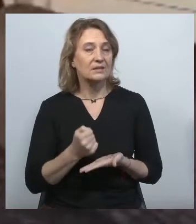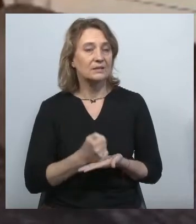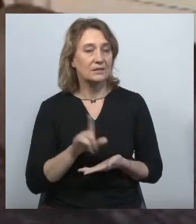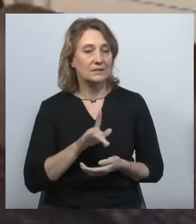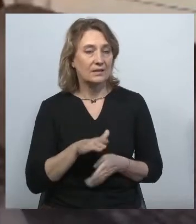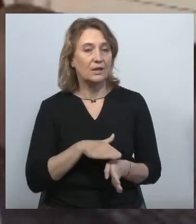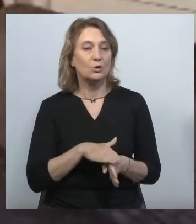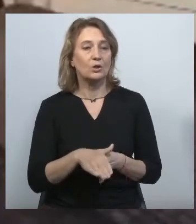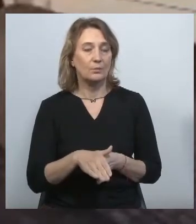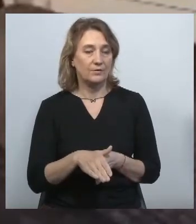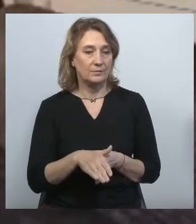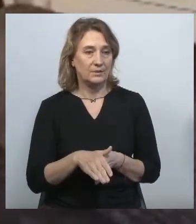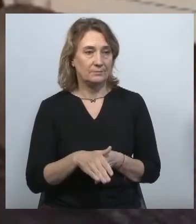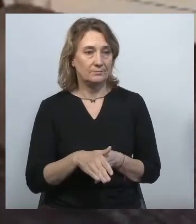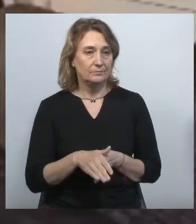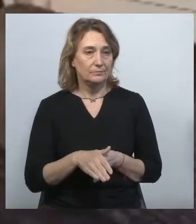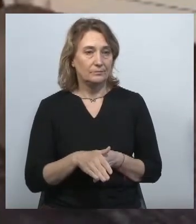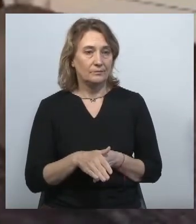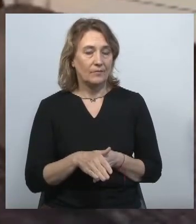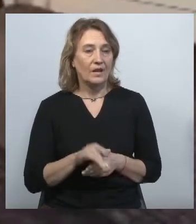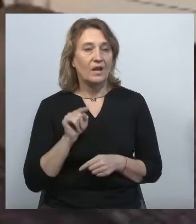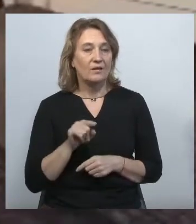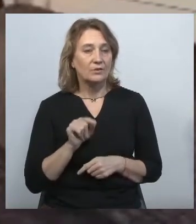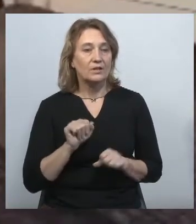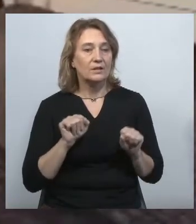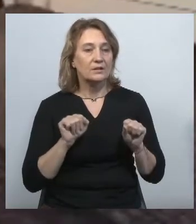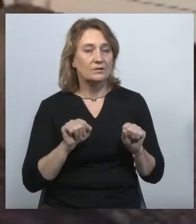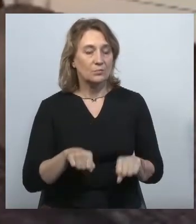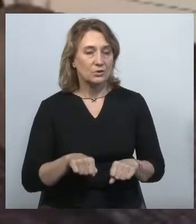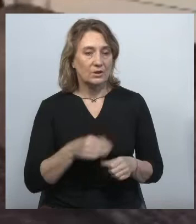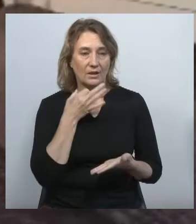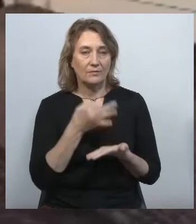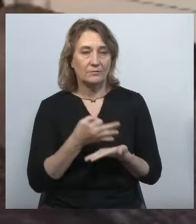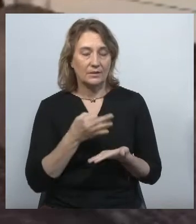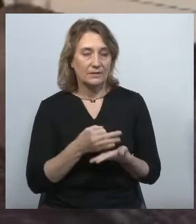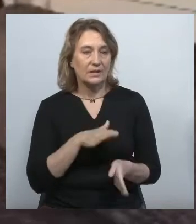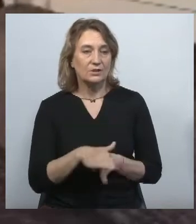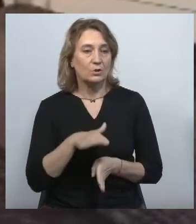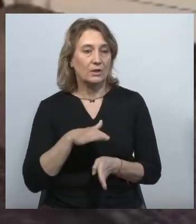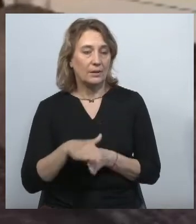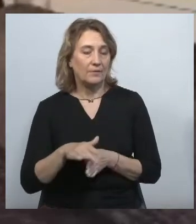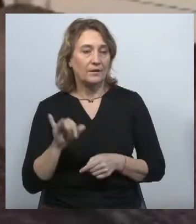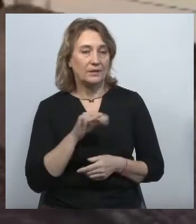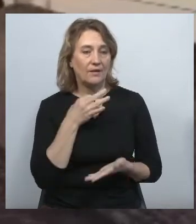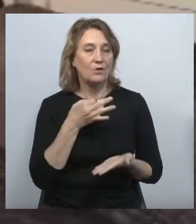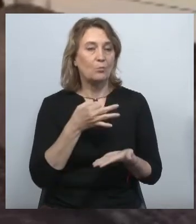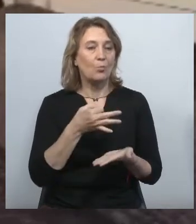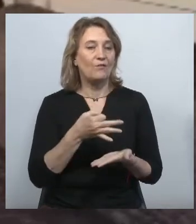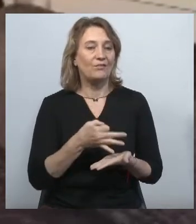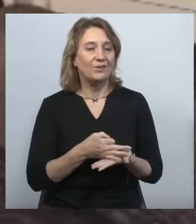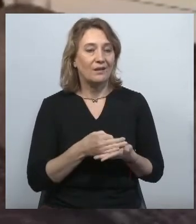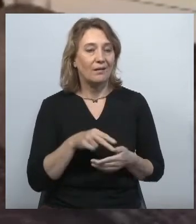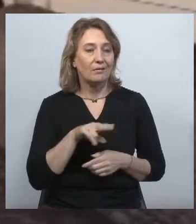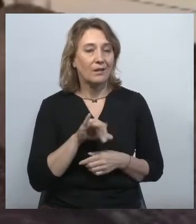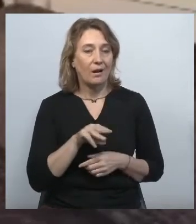then you can be responsible for that and be answerable to that. And so the relationship